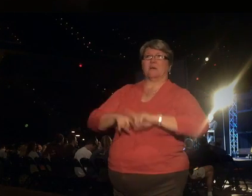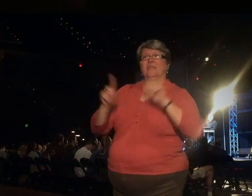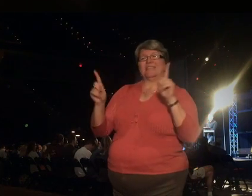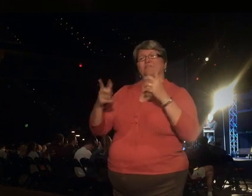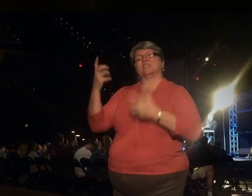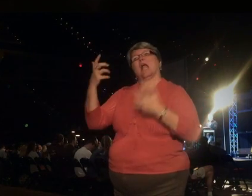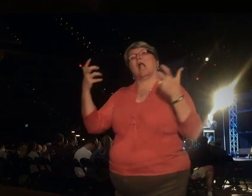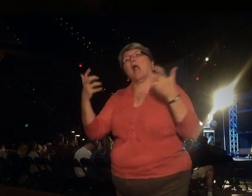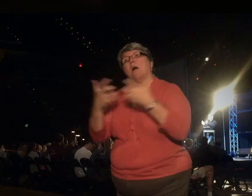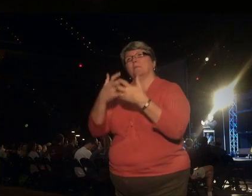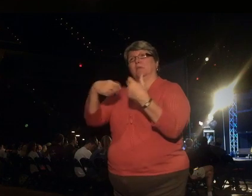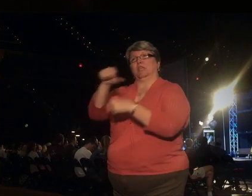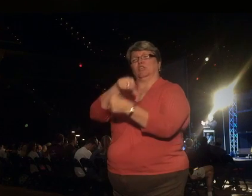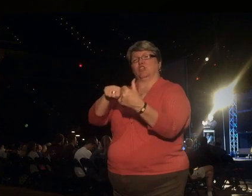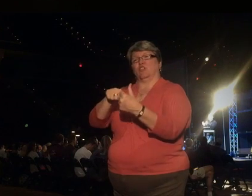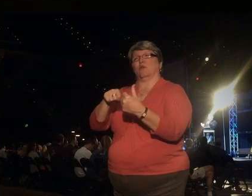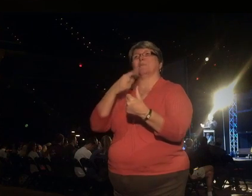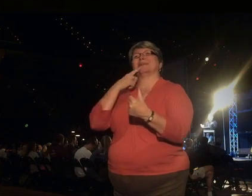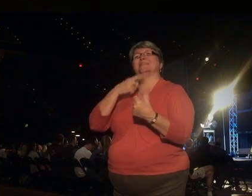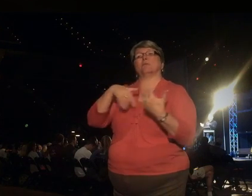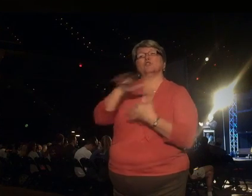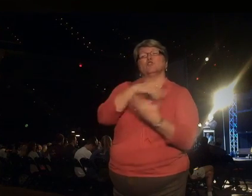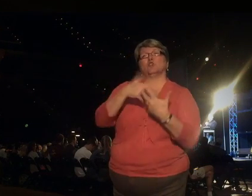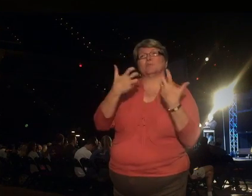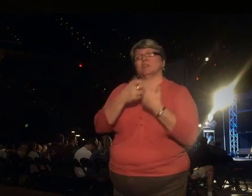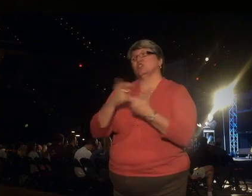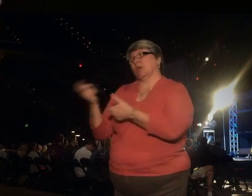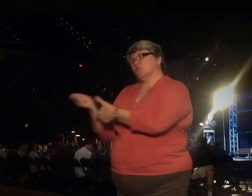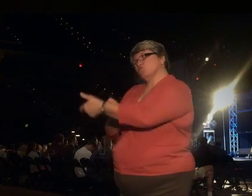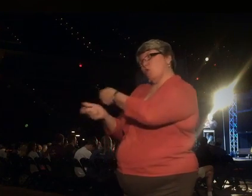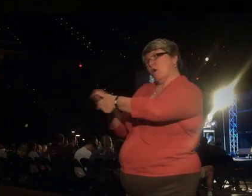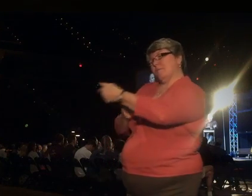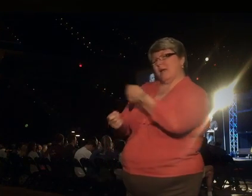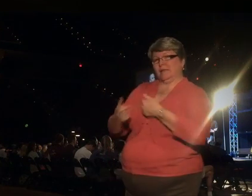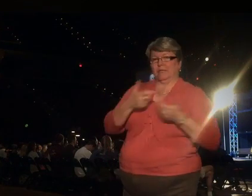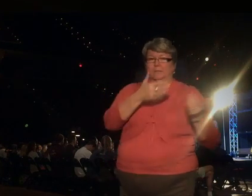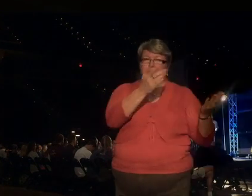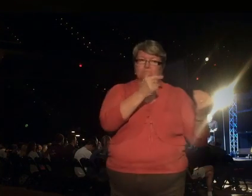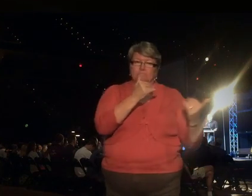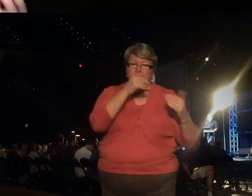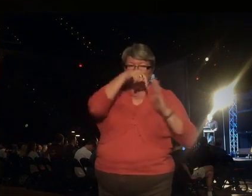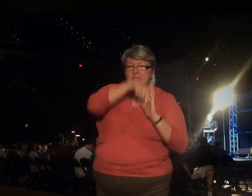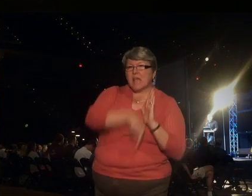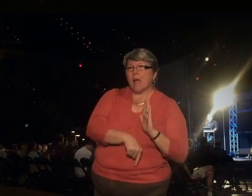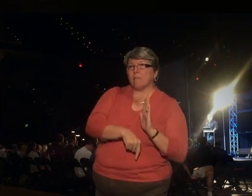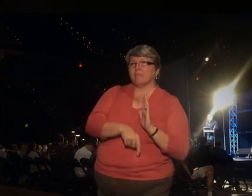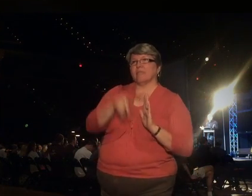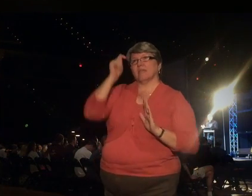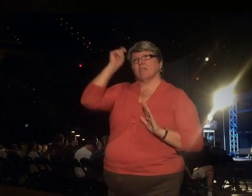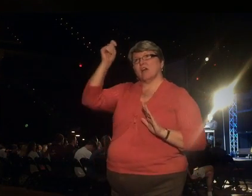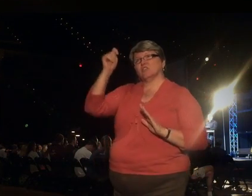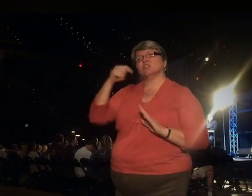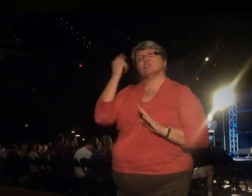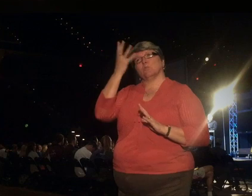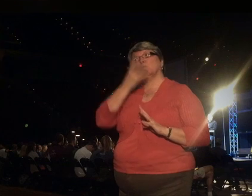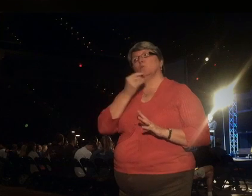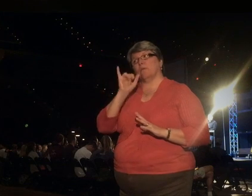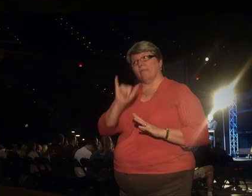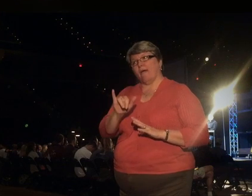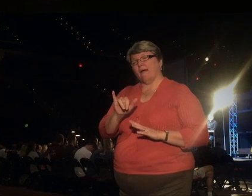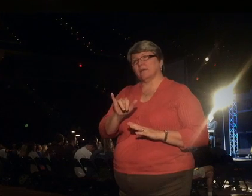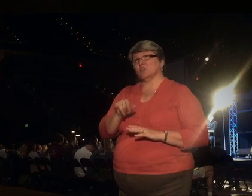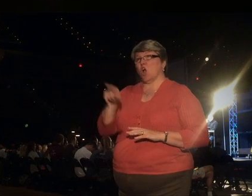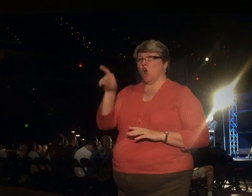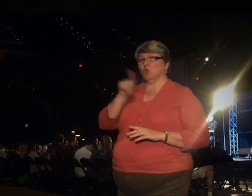socially compatible. She could draw him out, and he could take her into greater depths theologically. There's a beauty to that. And so are you socially